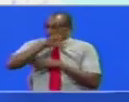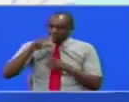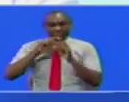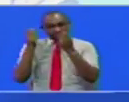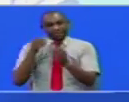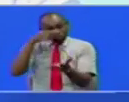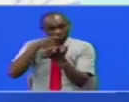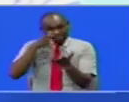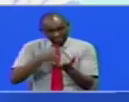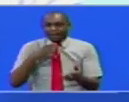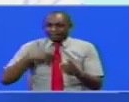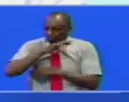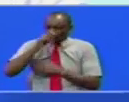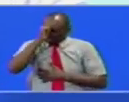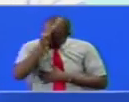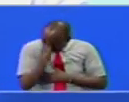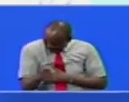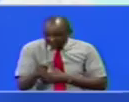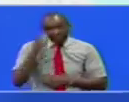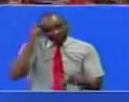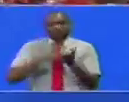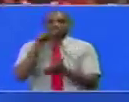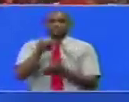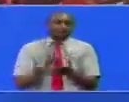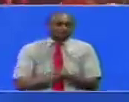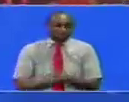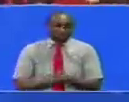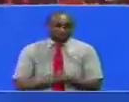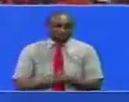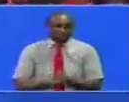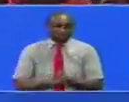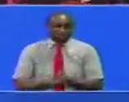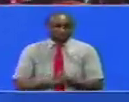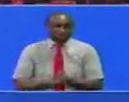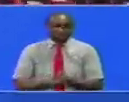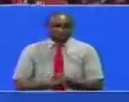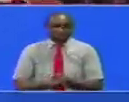madogo na kila mtu ataheshimika na tatambulika katika serikali hiyo.